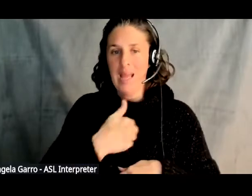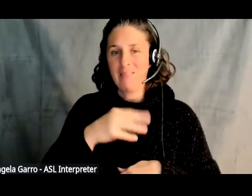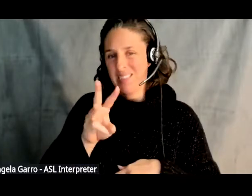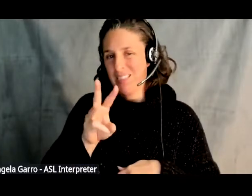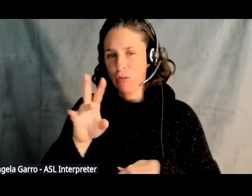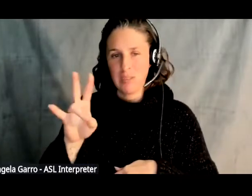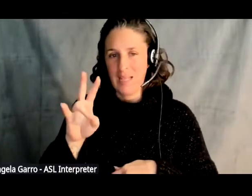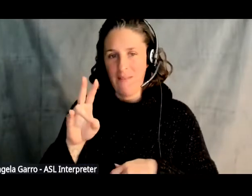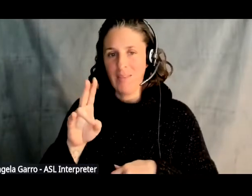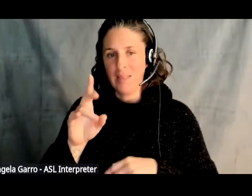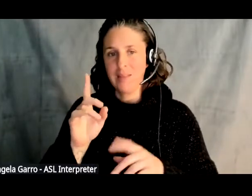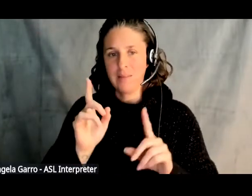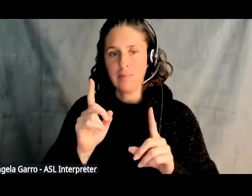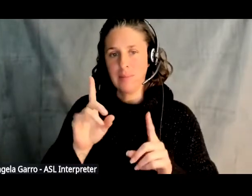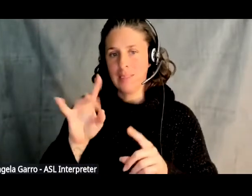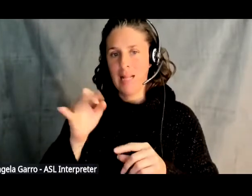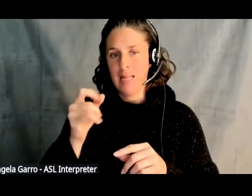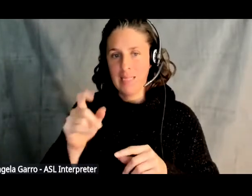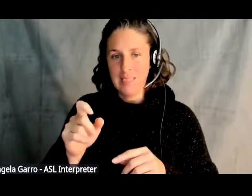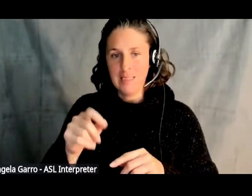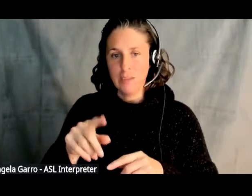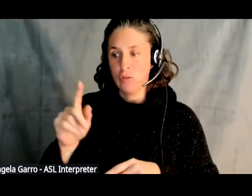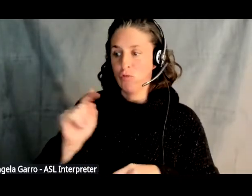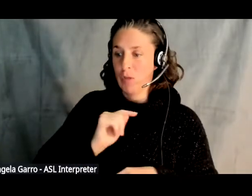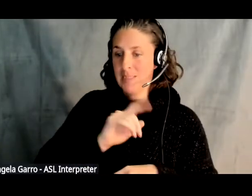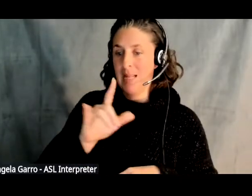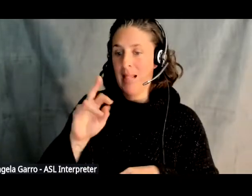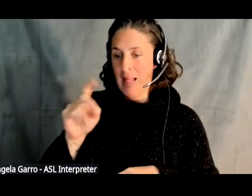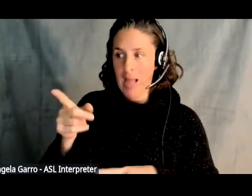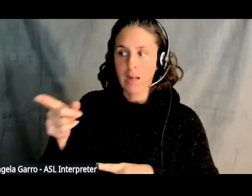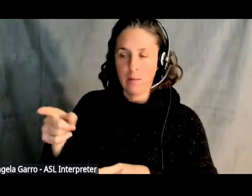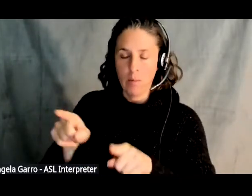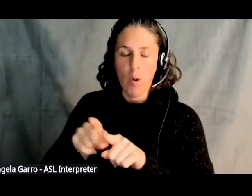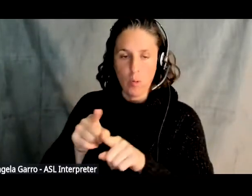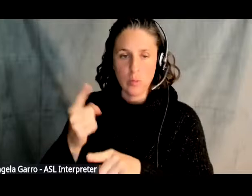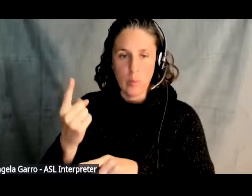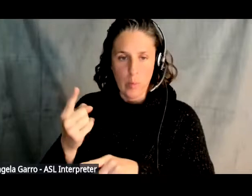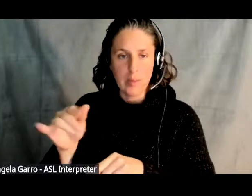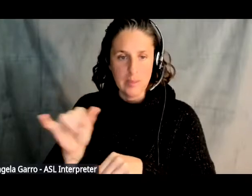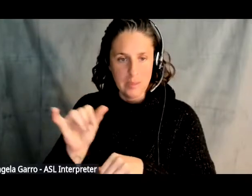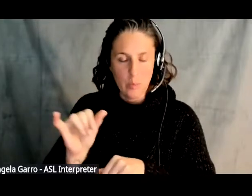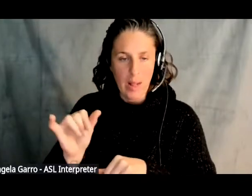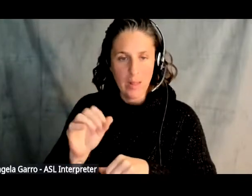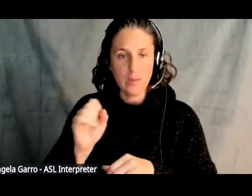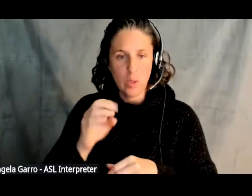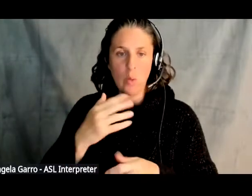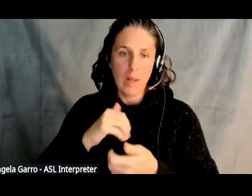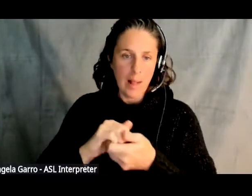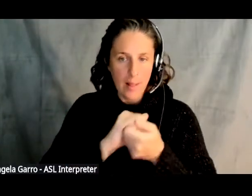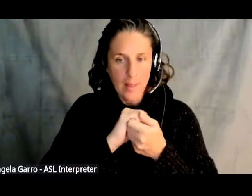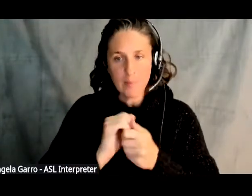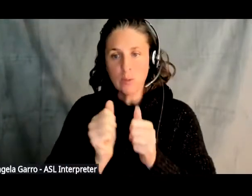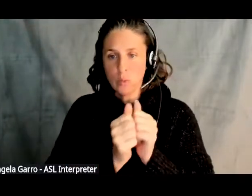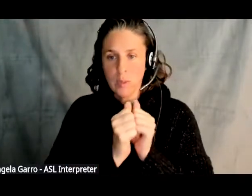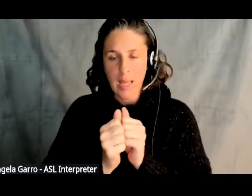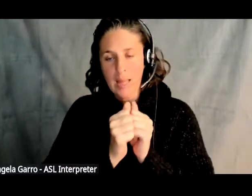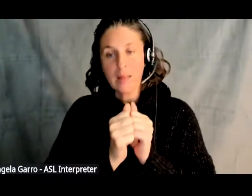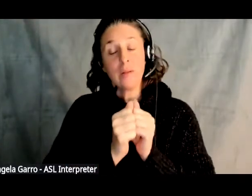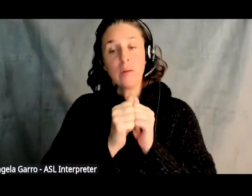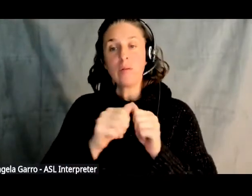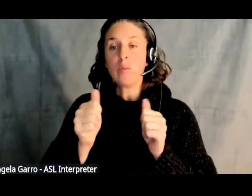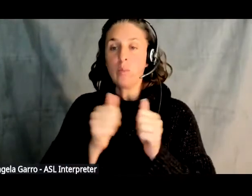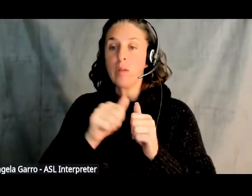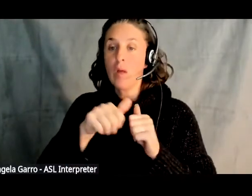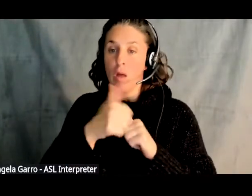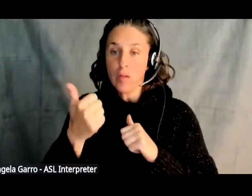that position. Greg, Trustee Land is also a delegate as well. So collaborating together with other delegates from around the state